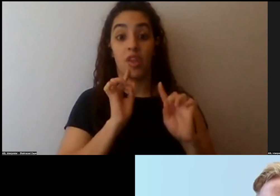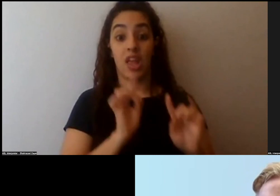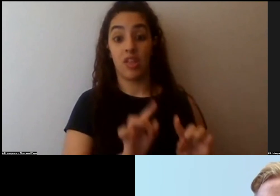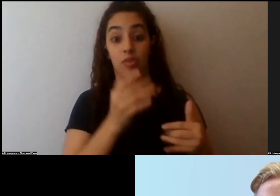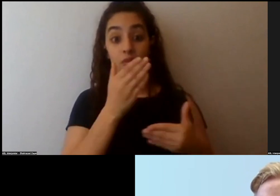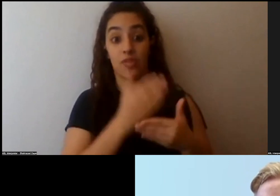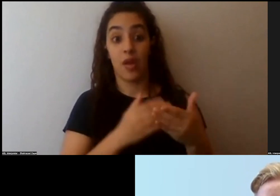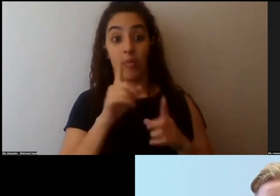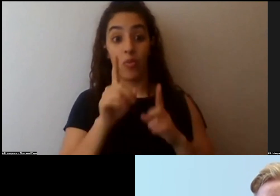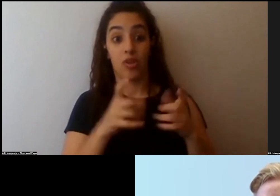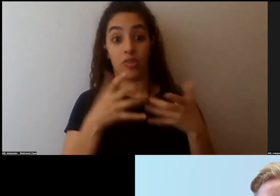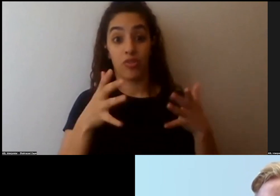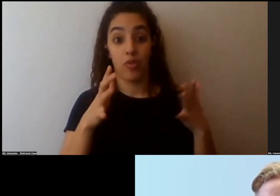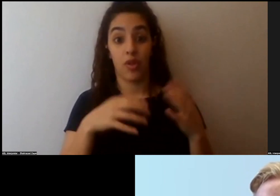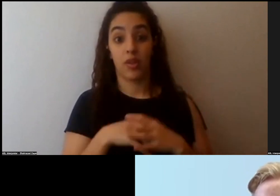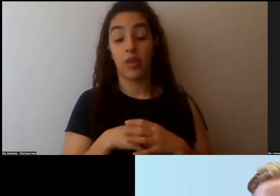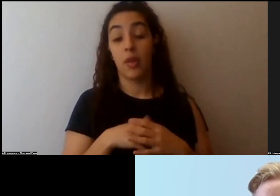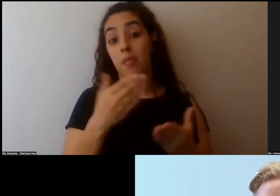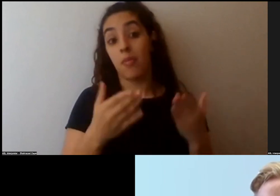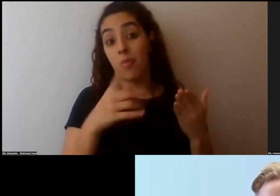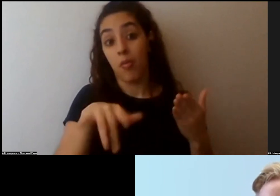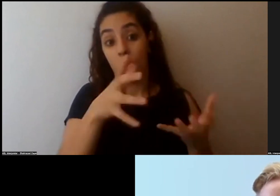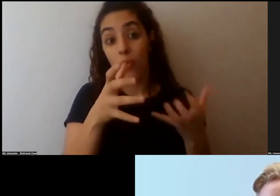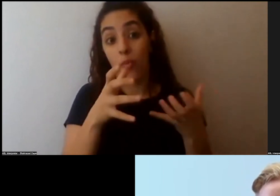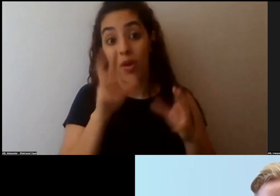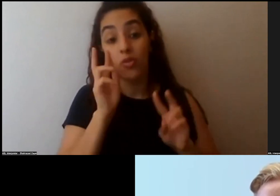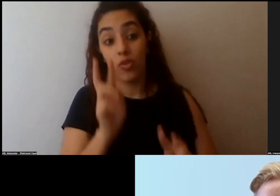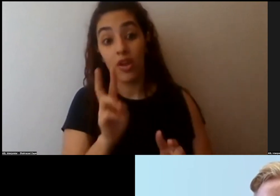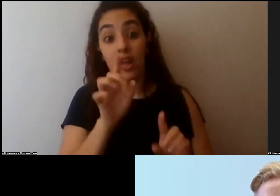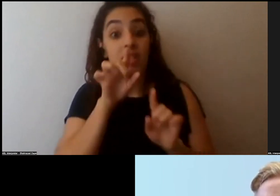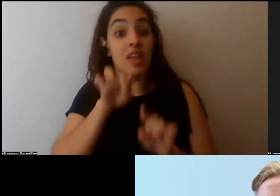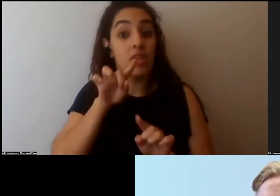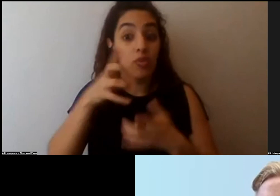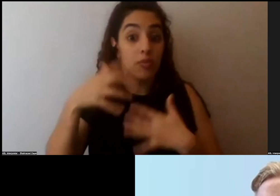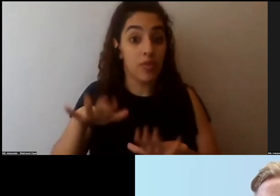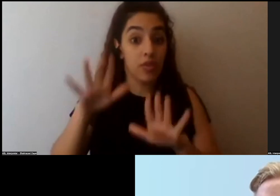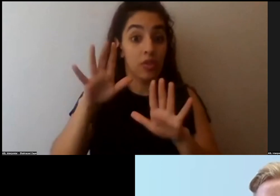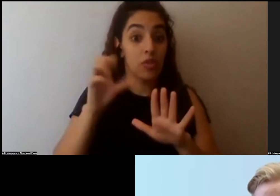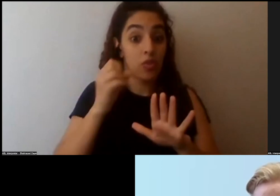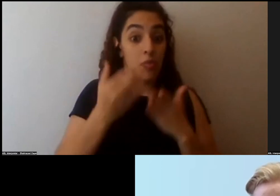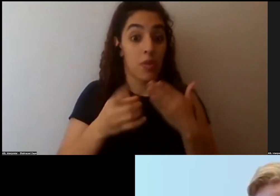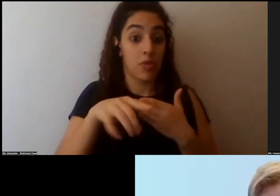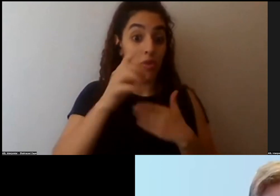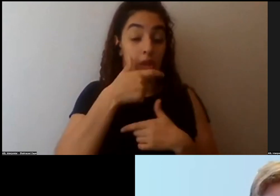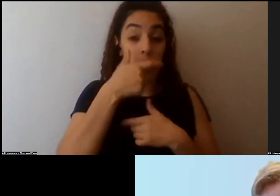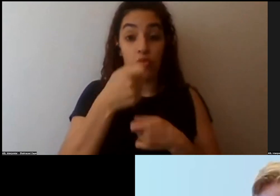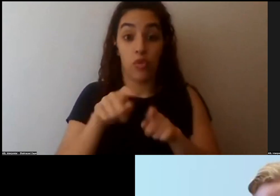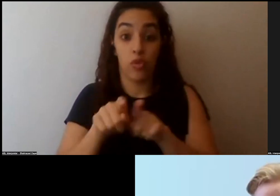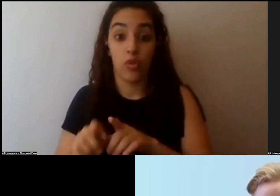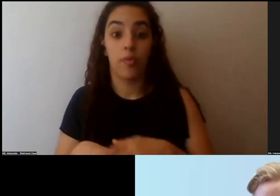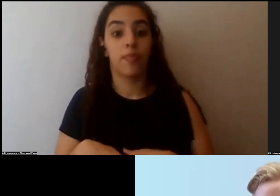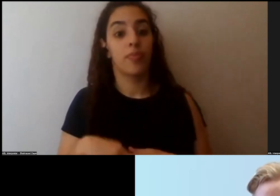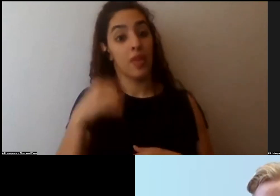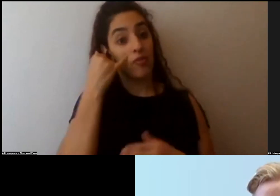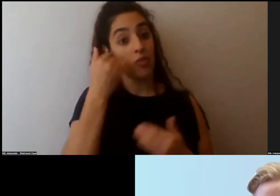look at those that were already answered in case they might also be something that you had interest in. If you have questions, please drop them in the chat. We have